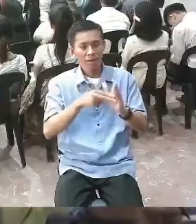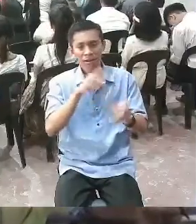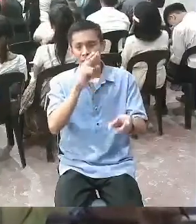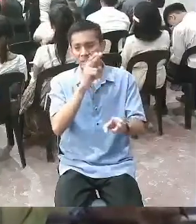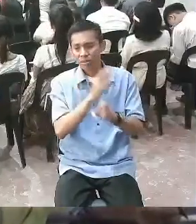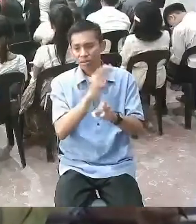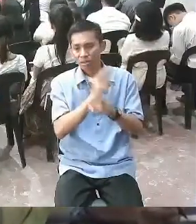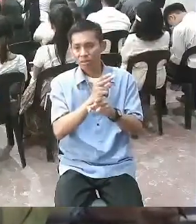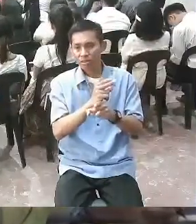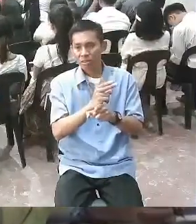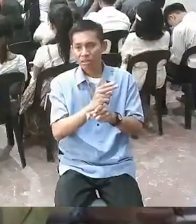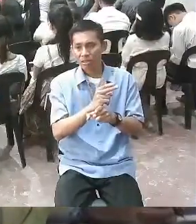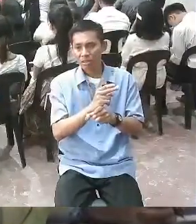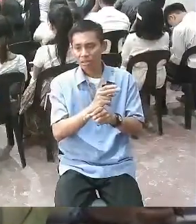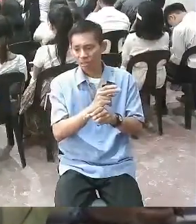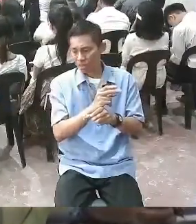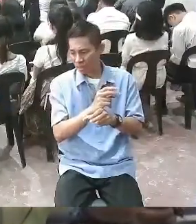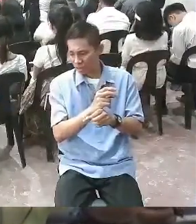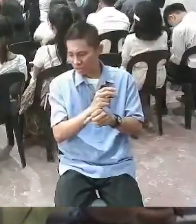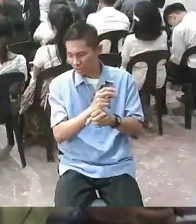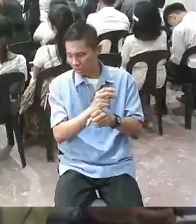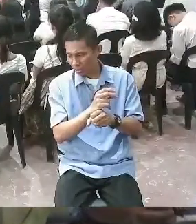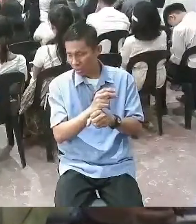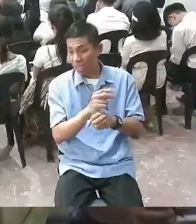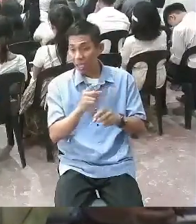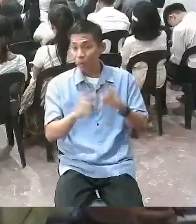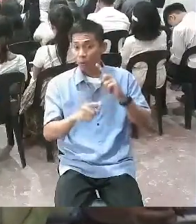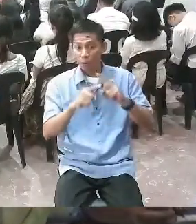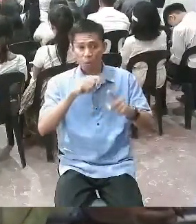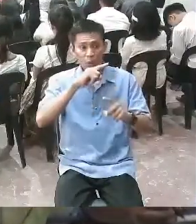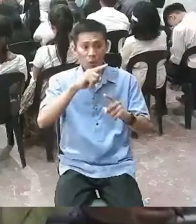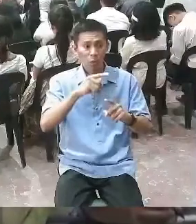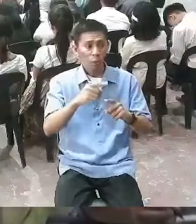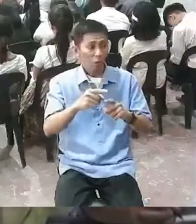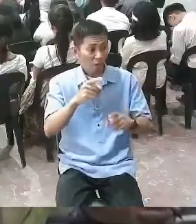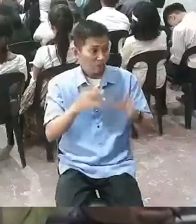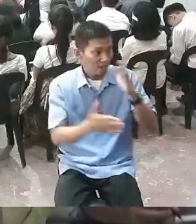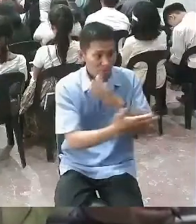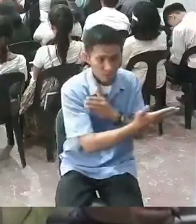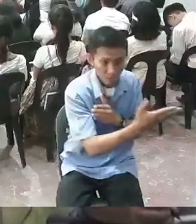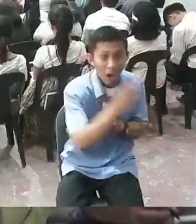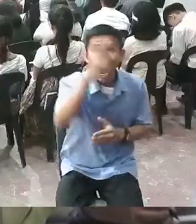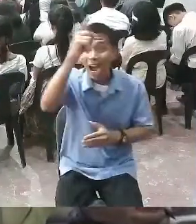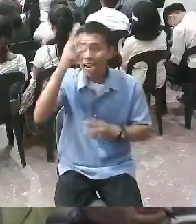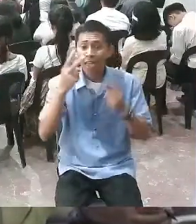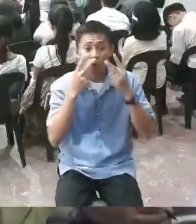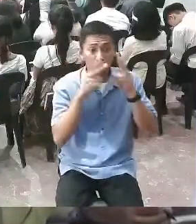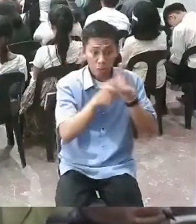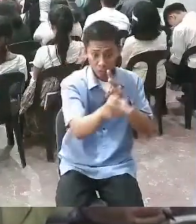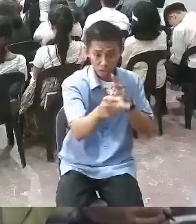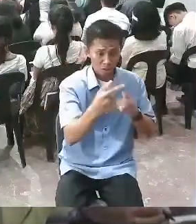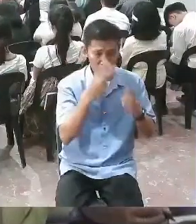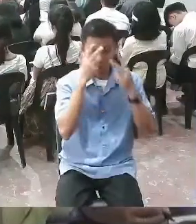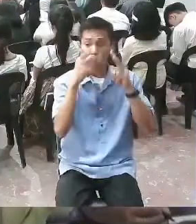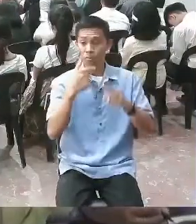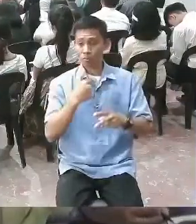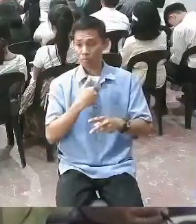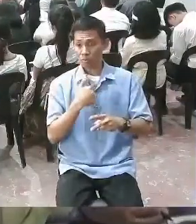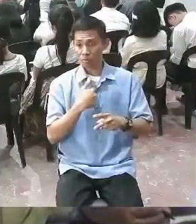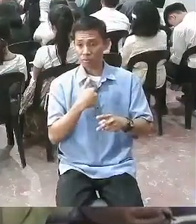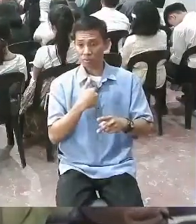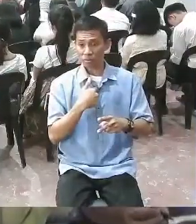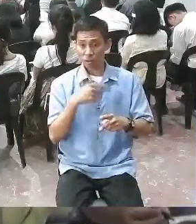Just if, when God looks at you and when God looks at me, it is, and